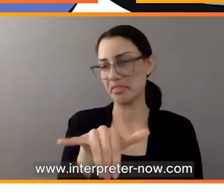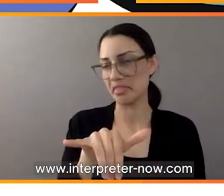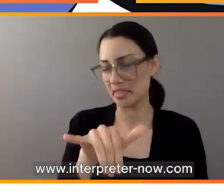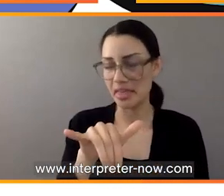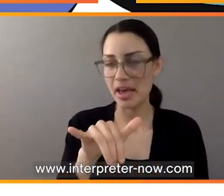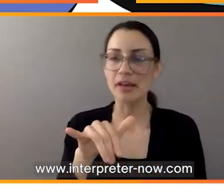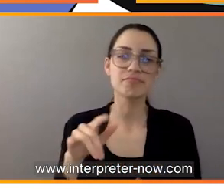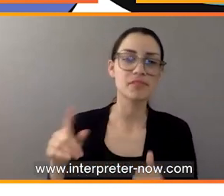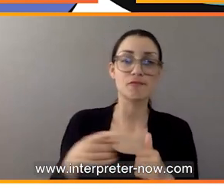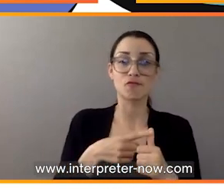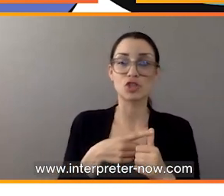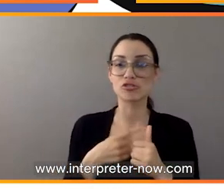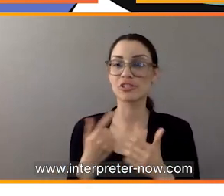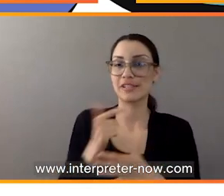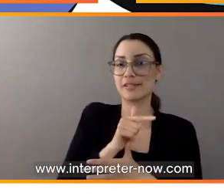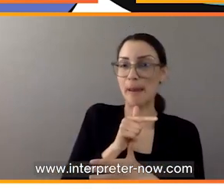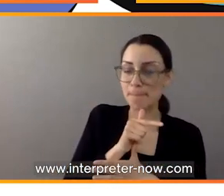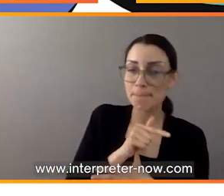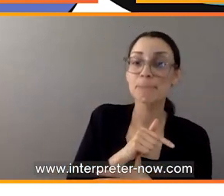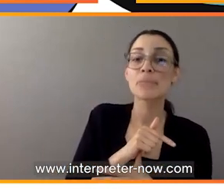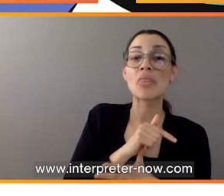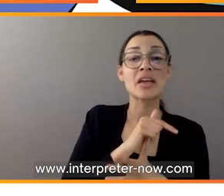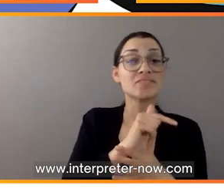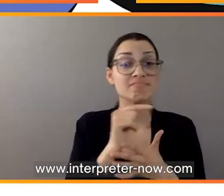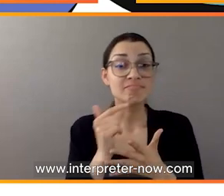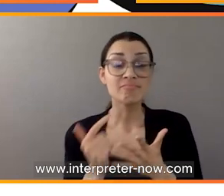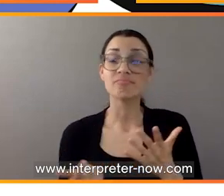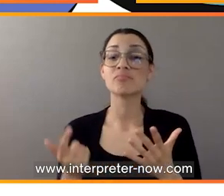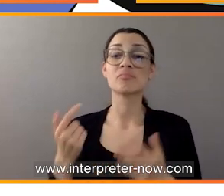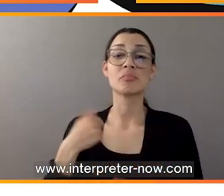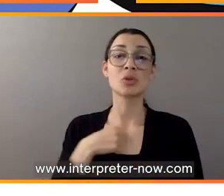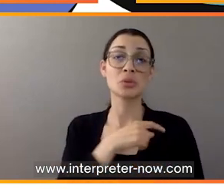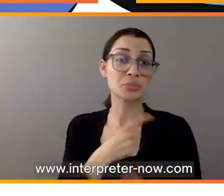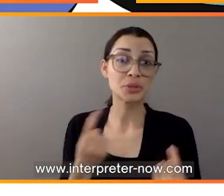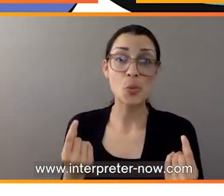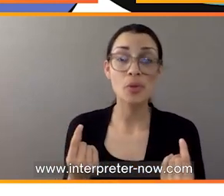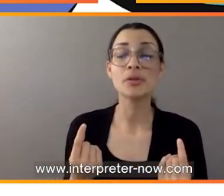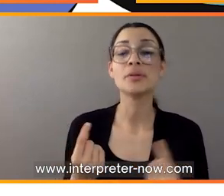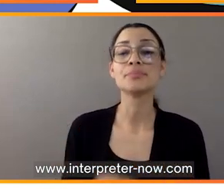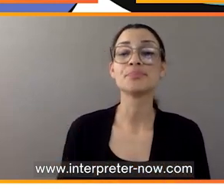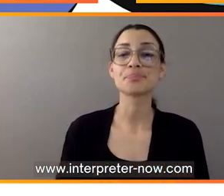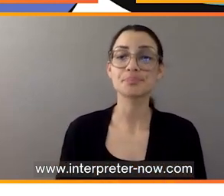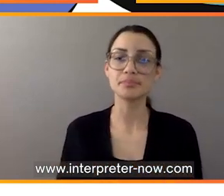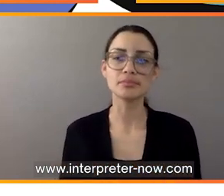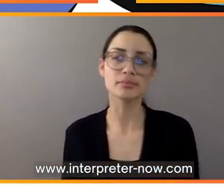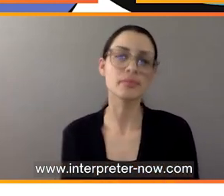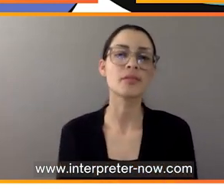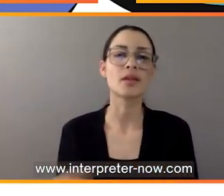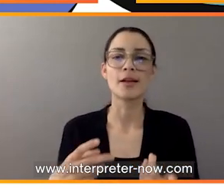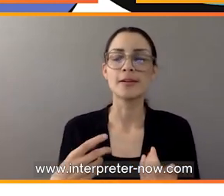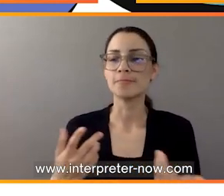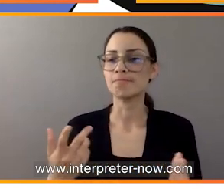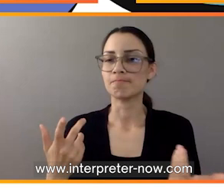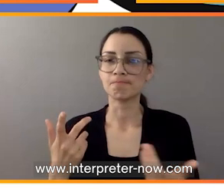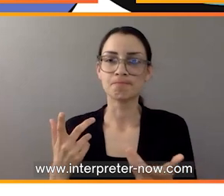it. So I think that was kind of the first step. And then from there, what we did is we aligned on,